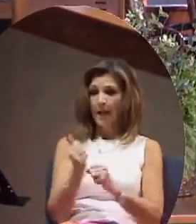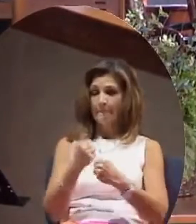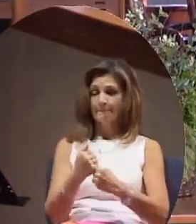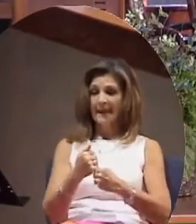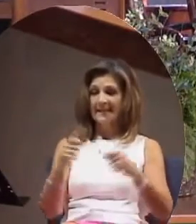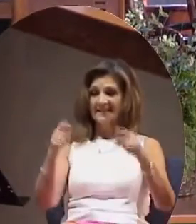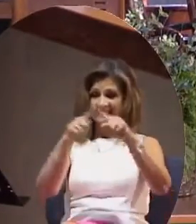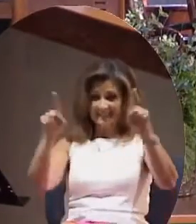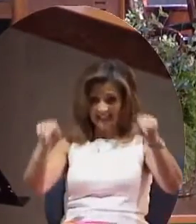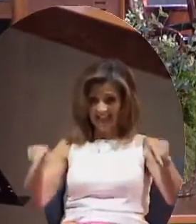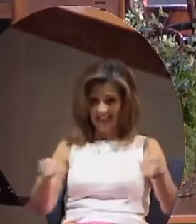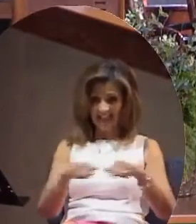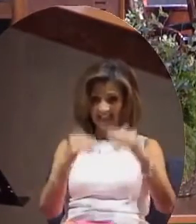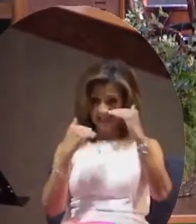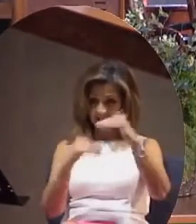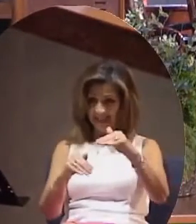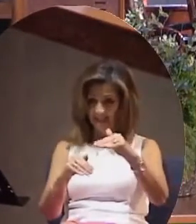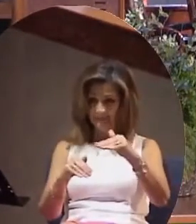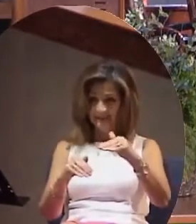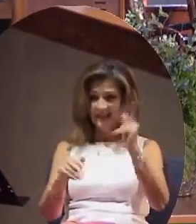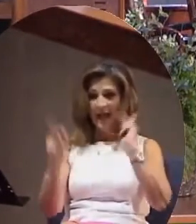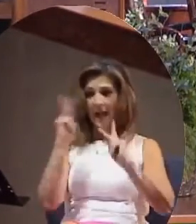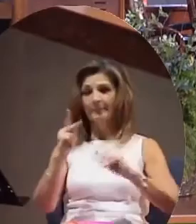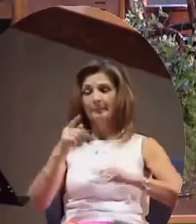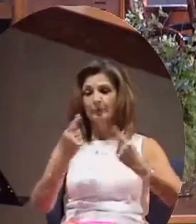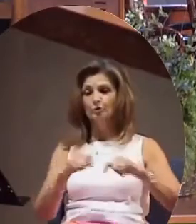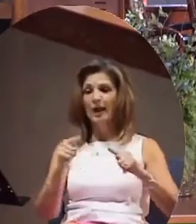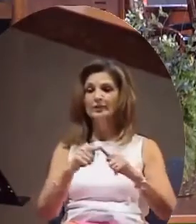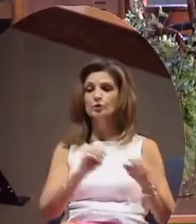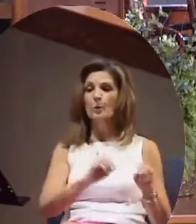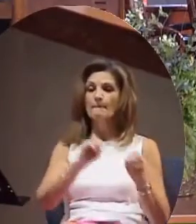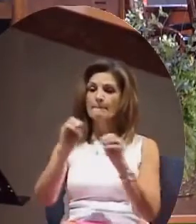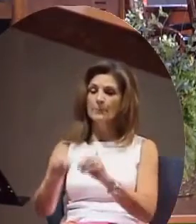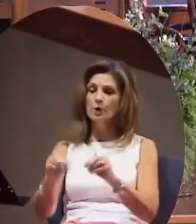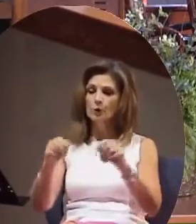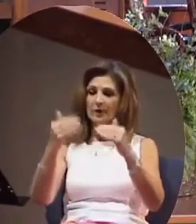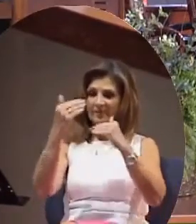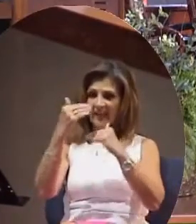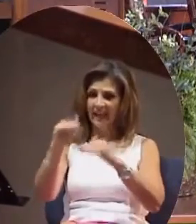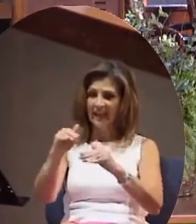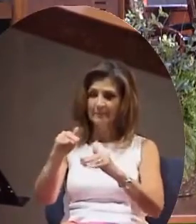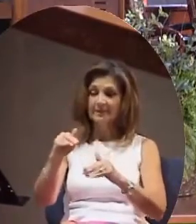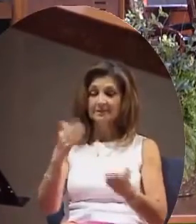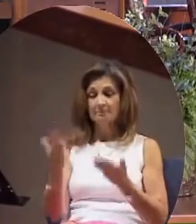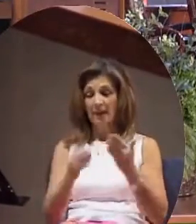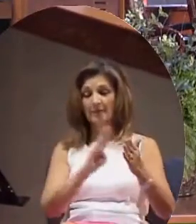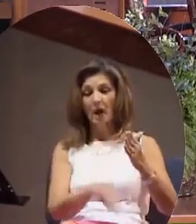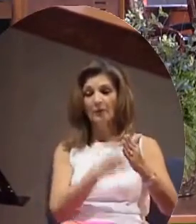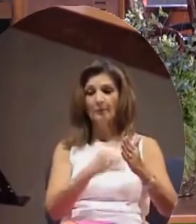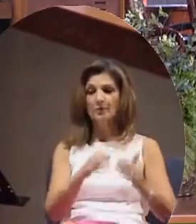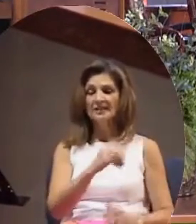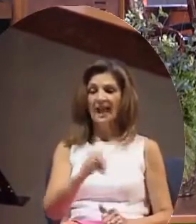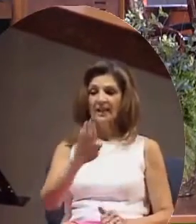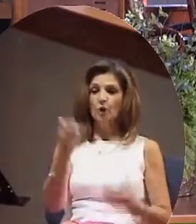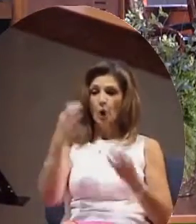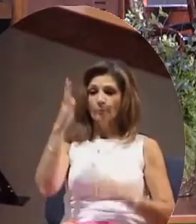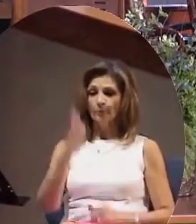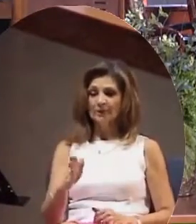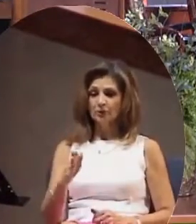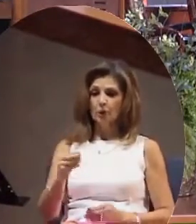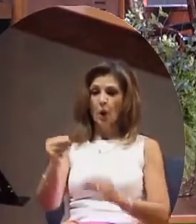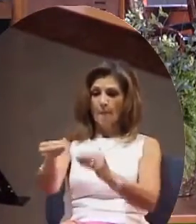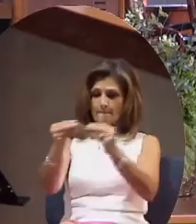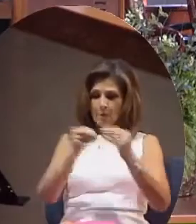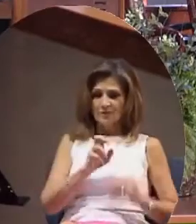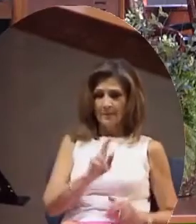move the boundary. Amen. Maybe on the music, they try to move it, and your pastor moves it back. See, you can't do